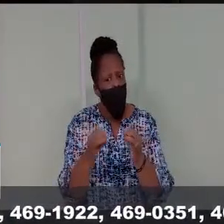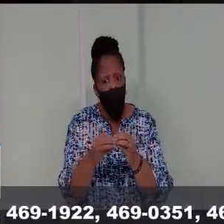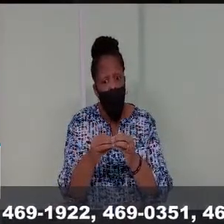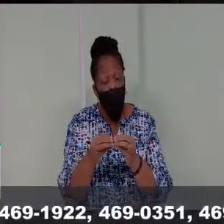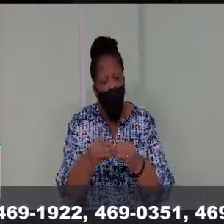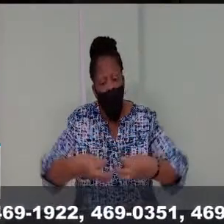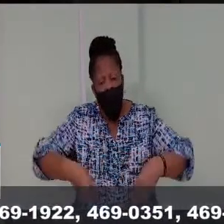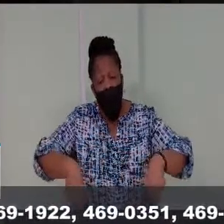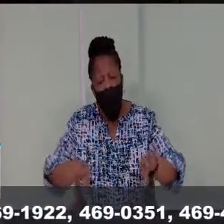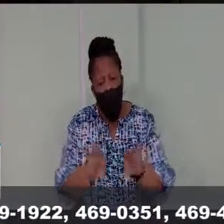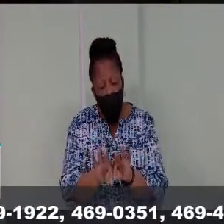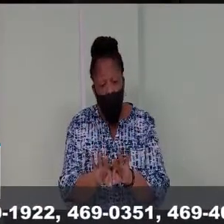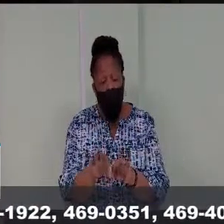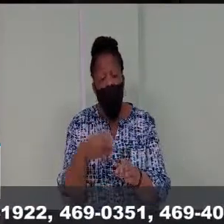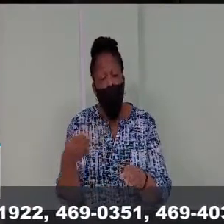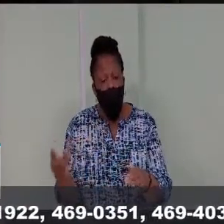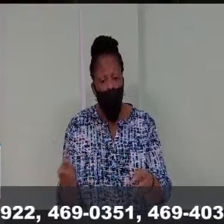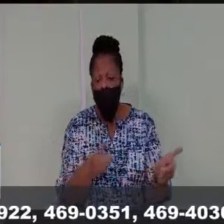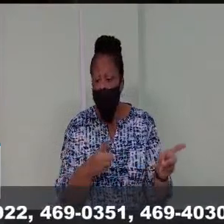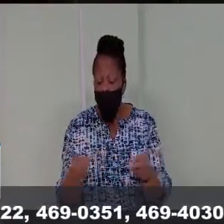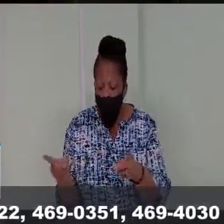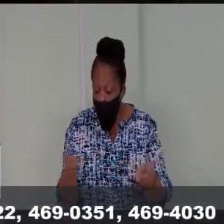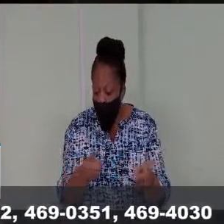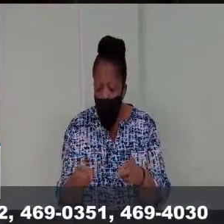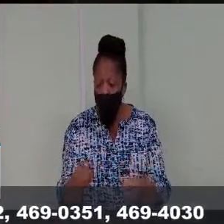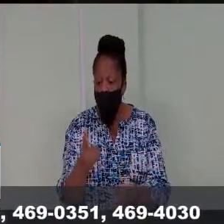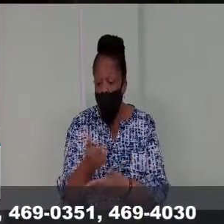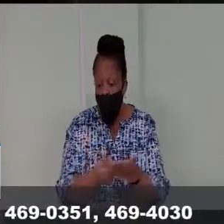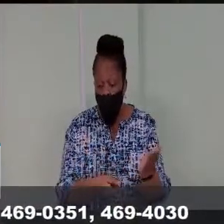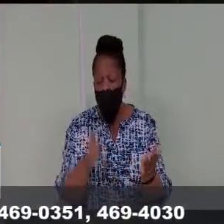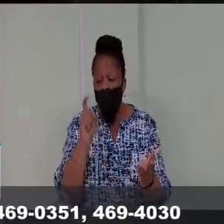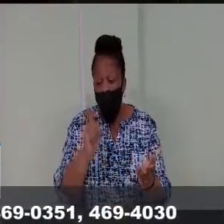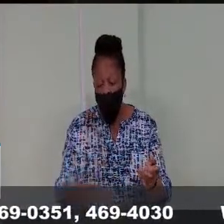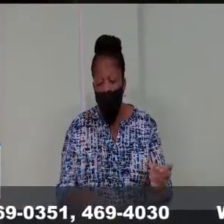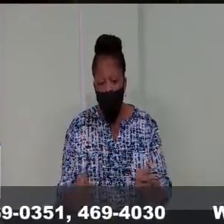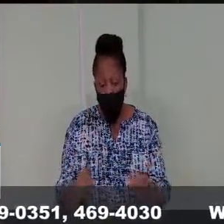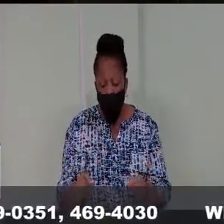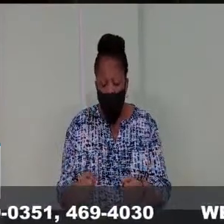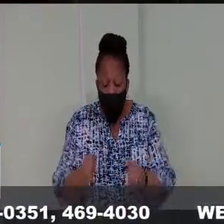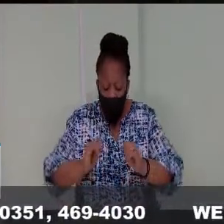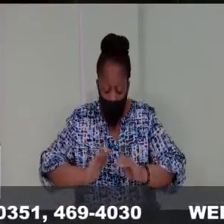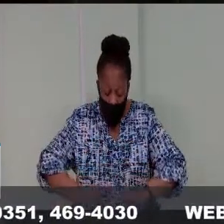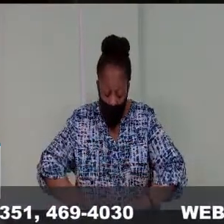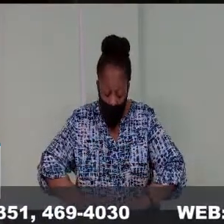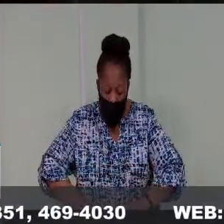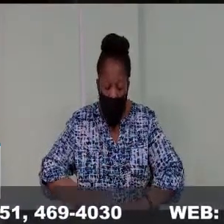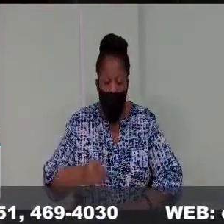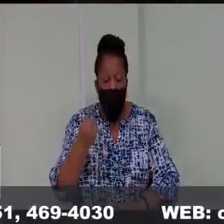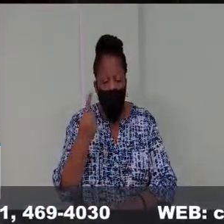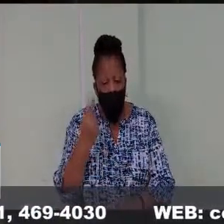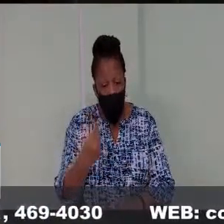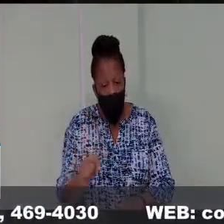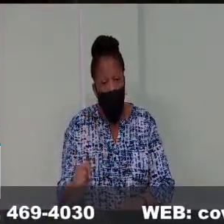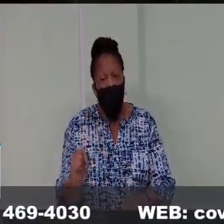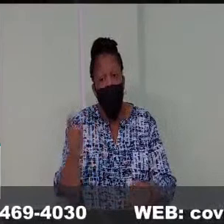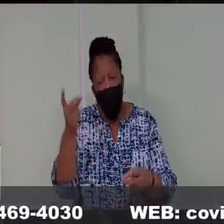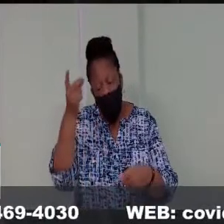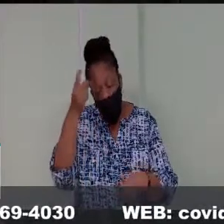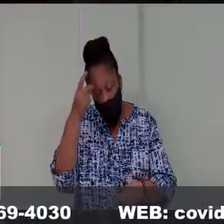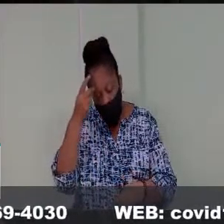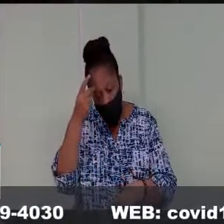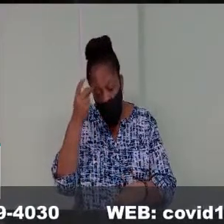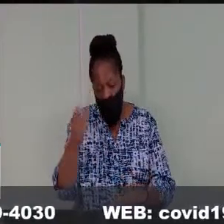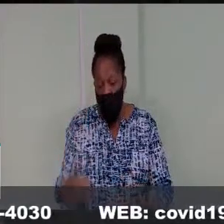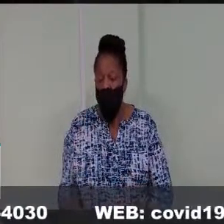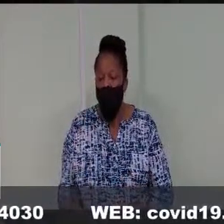sure that we do what is necessary to contain the virus, because the virus is always looking to hitch a ride from one person to the other. And